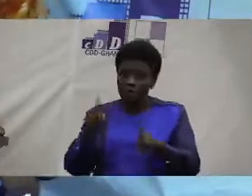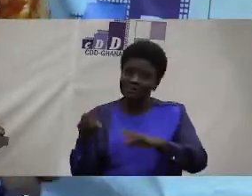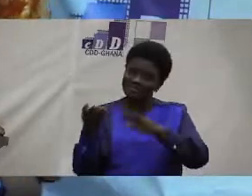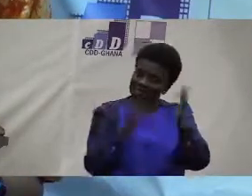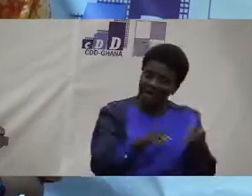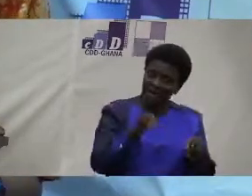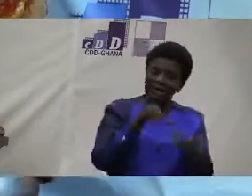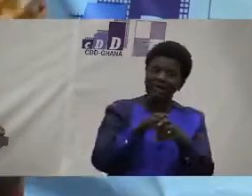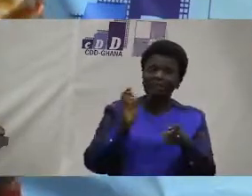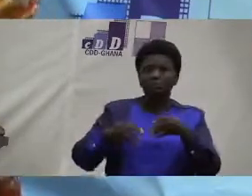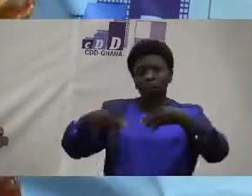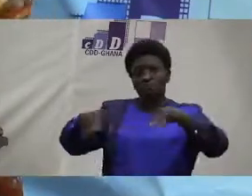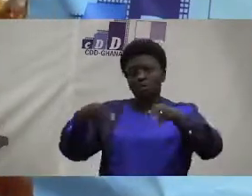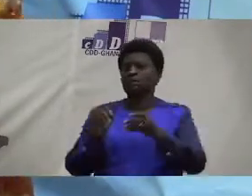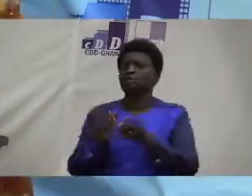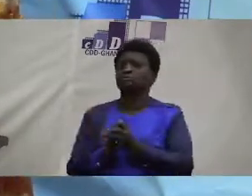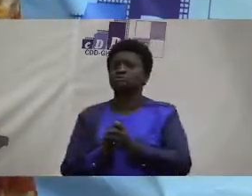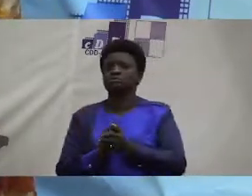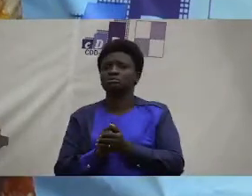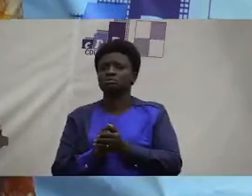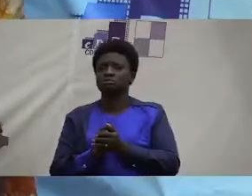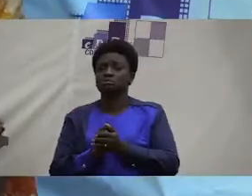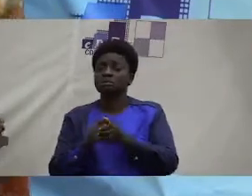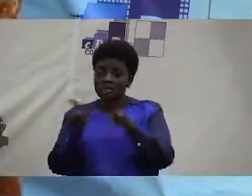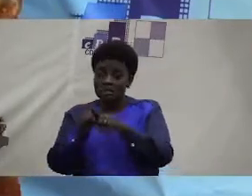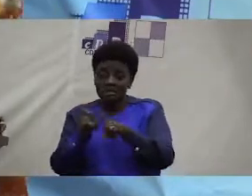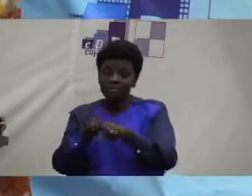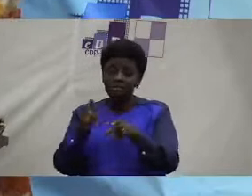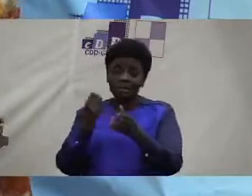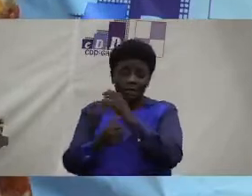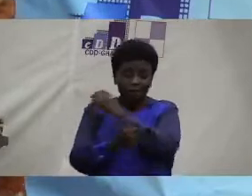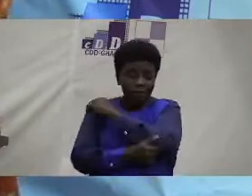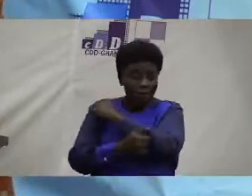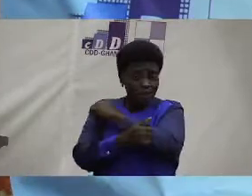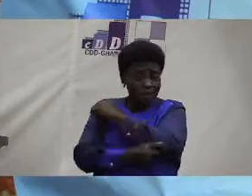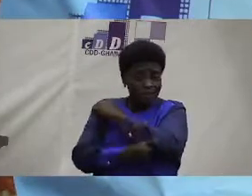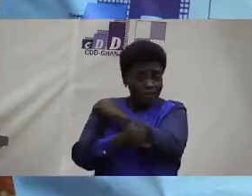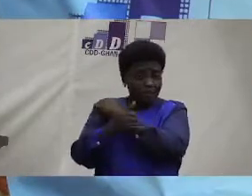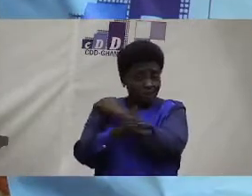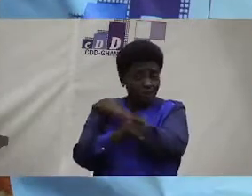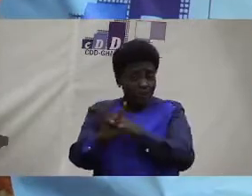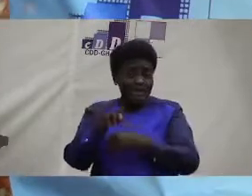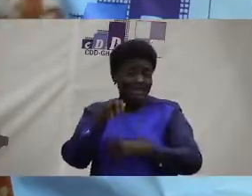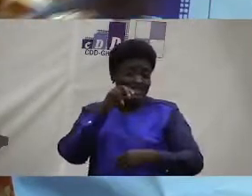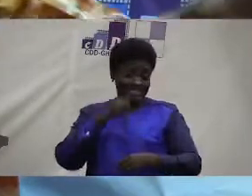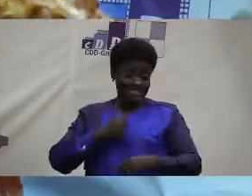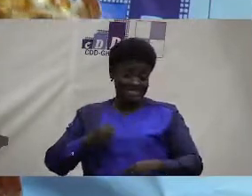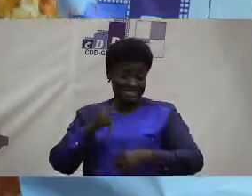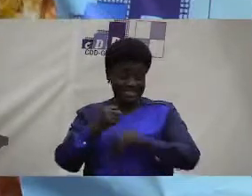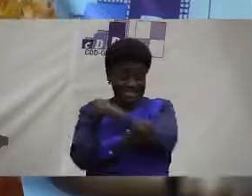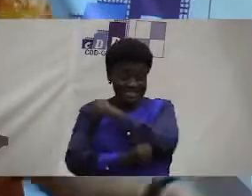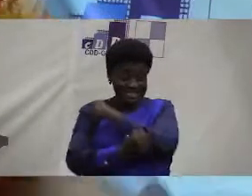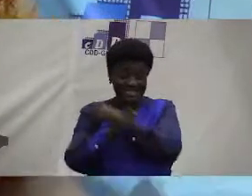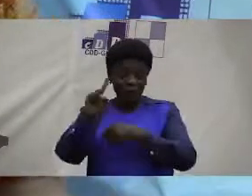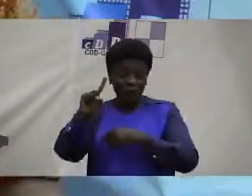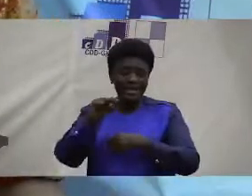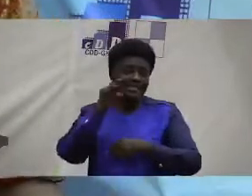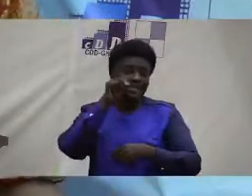market. In Jos, in Plateau State in Nigeria, many people died just because of the picture from DRC